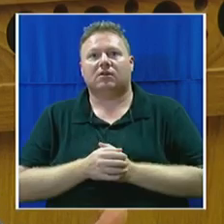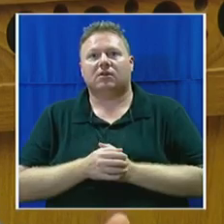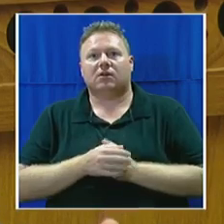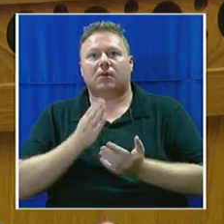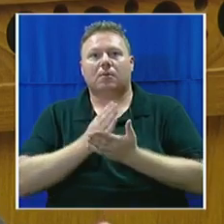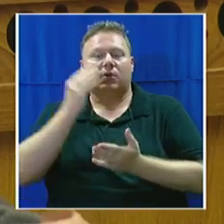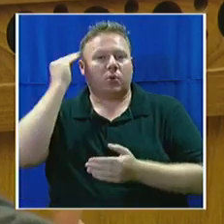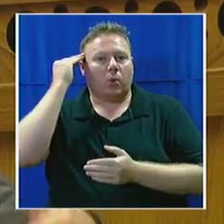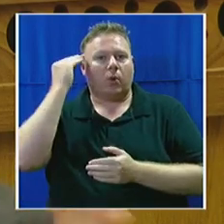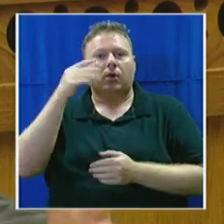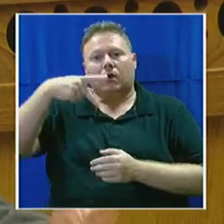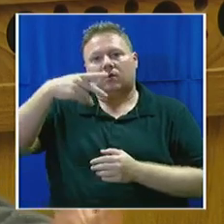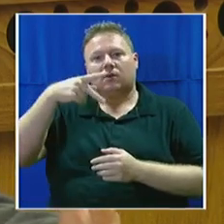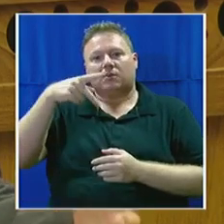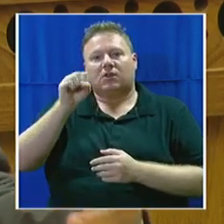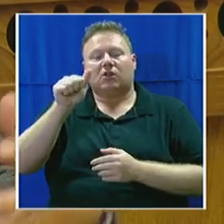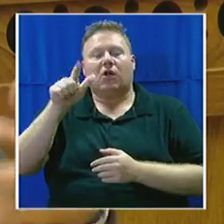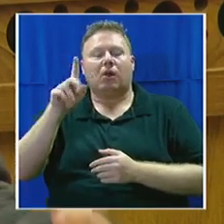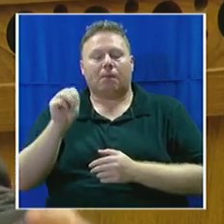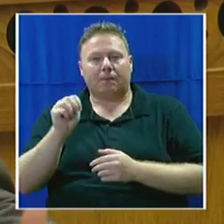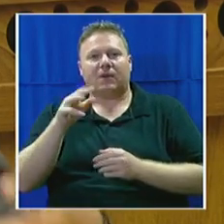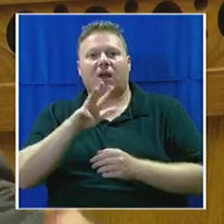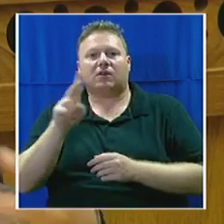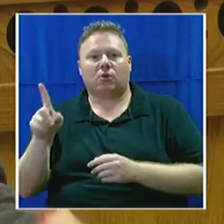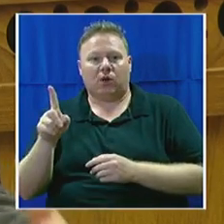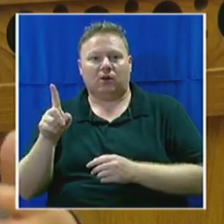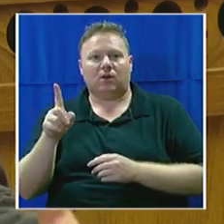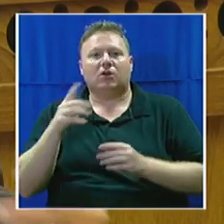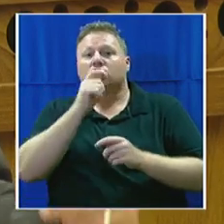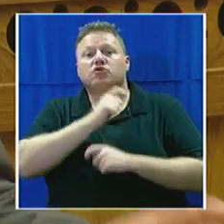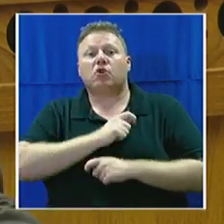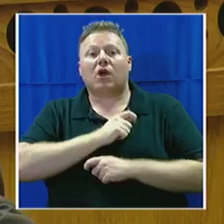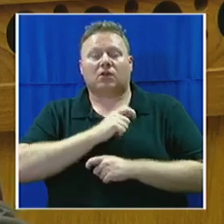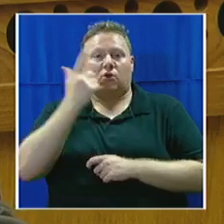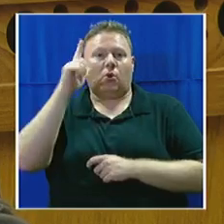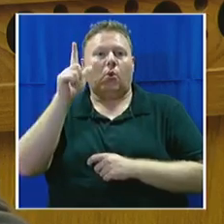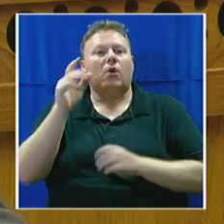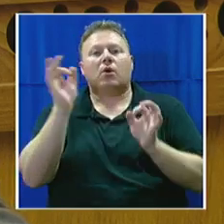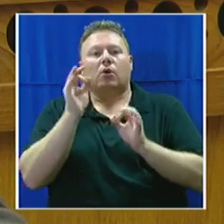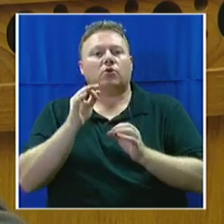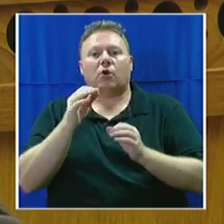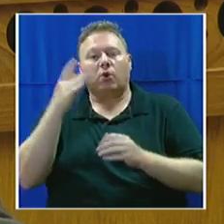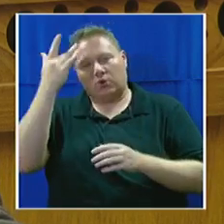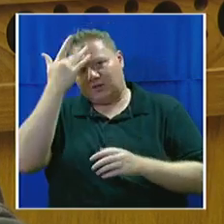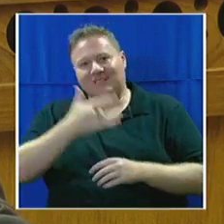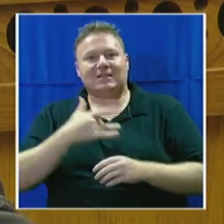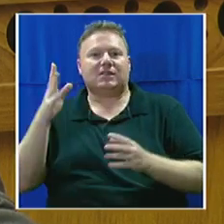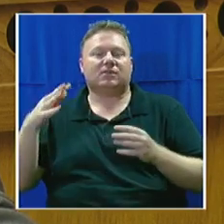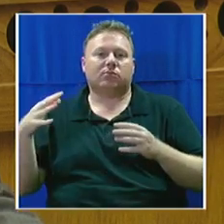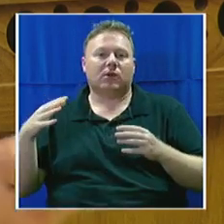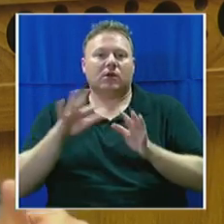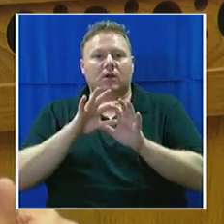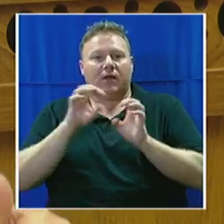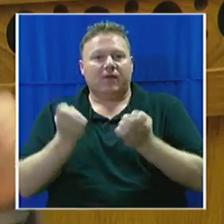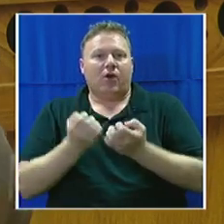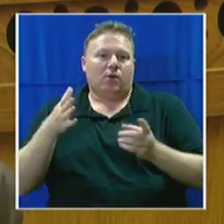Psalm 91 says, as we trust in the Lord, no pestilence will come near our habitation. So again, to conclude, we